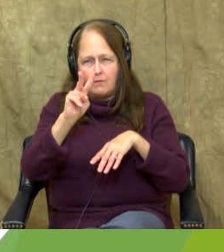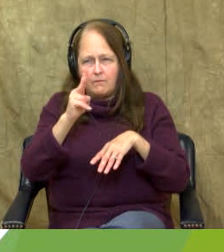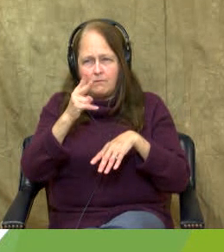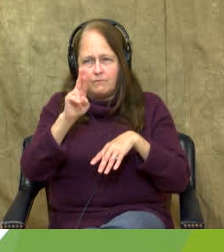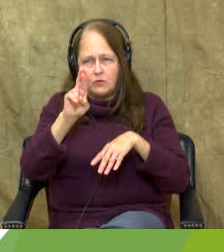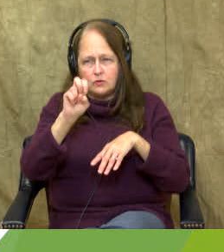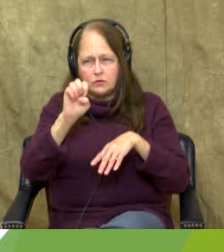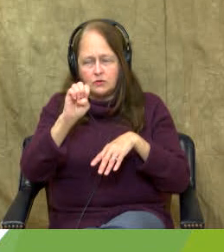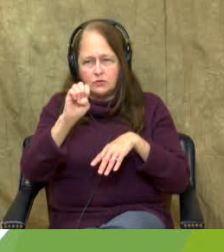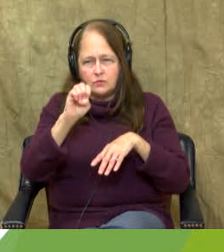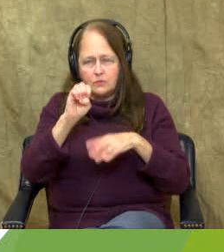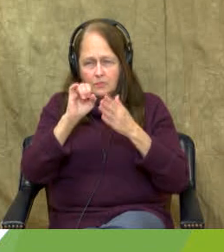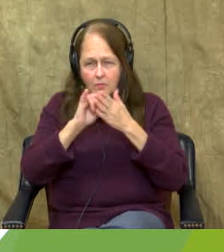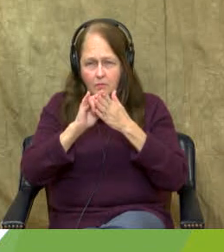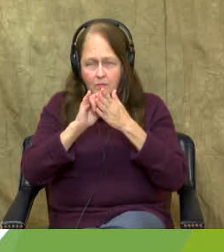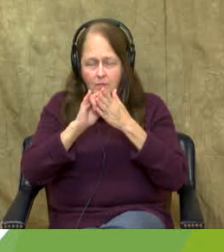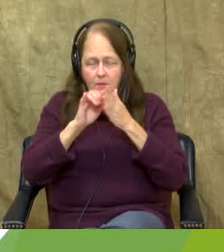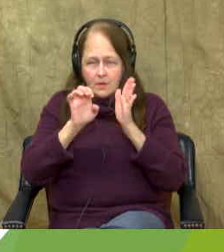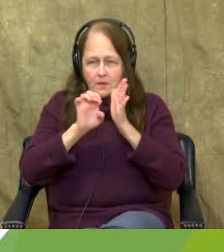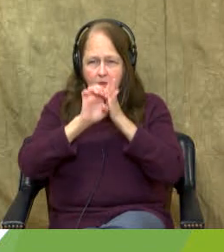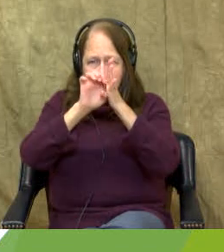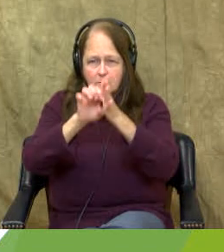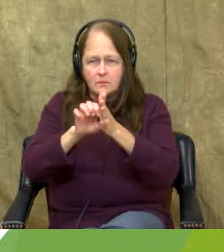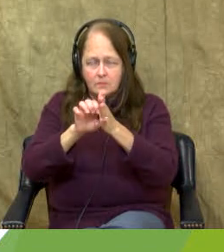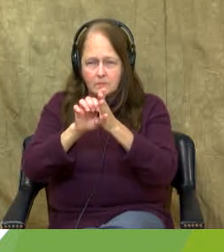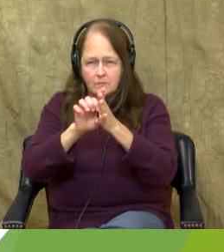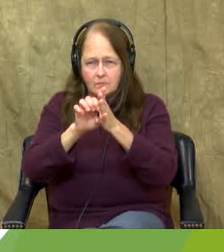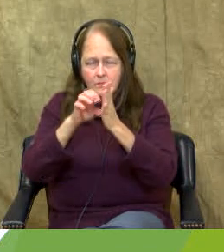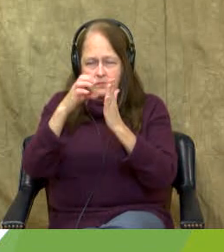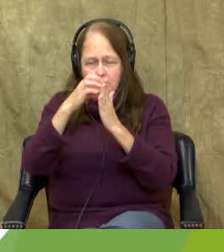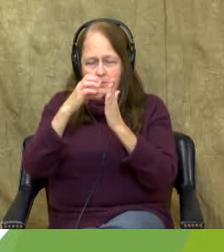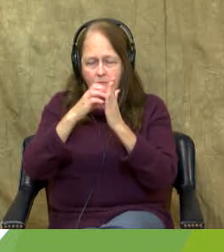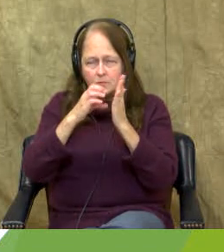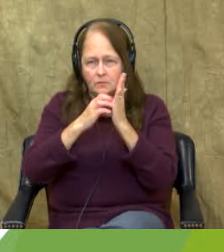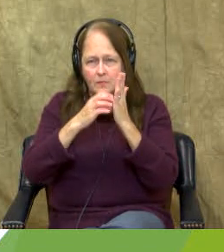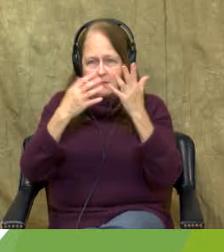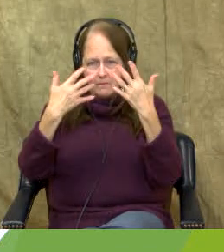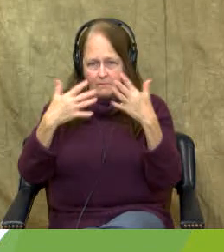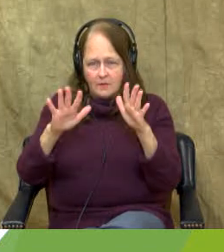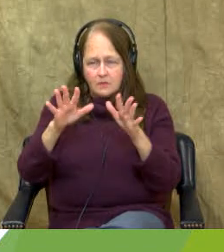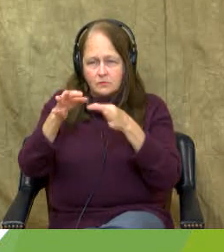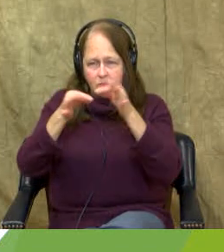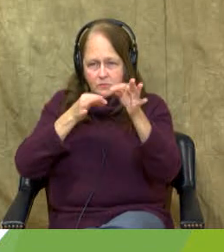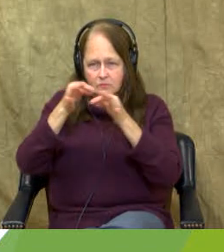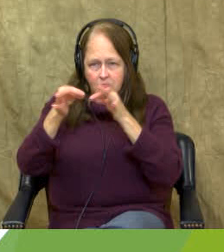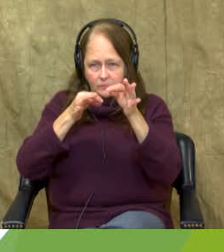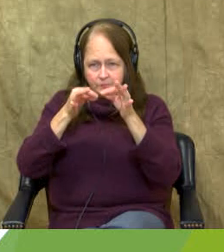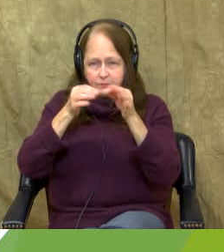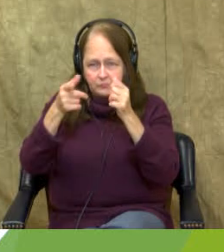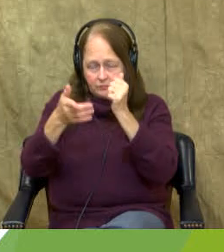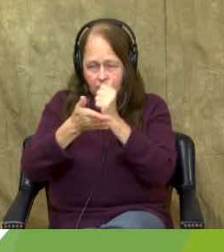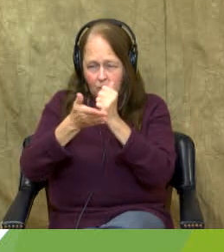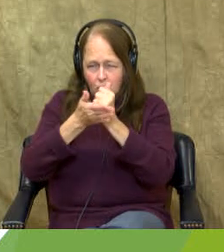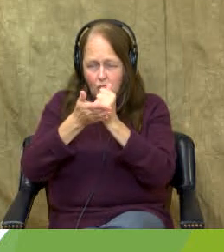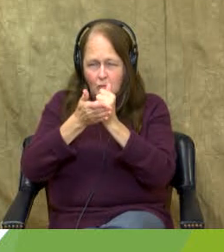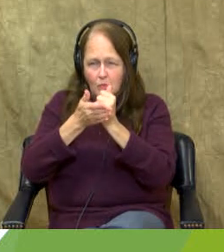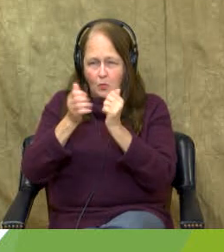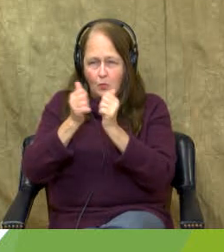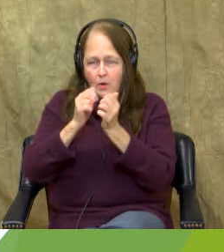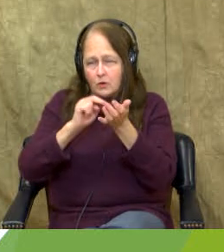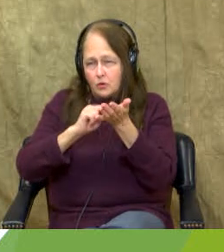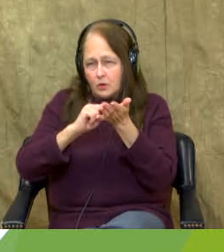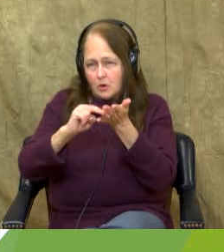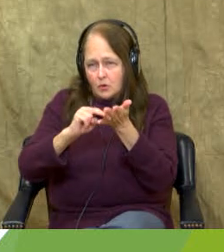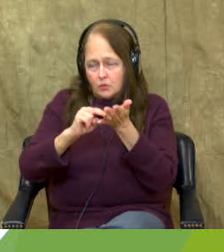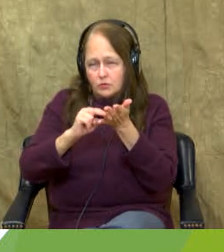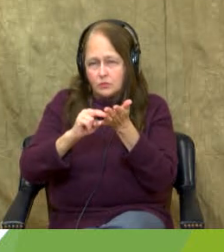Now, this is a sample of text that has already been put together, of course. You've helped me with our notes. We've put the